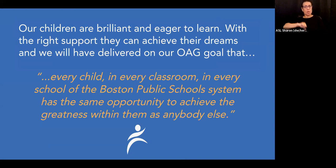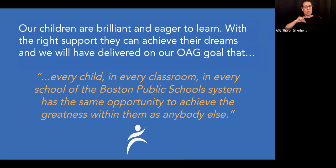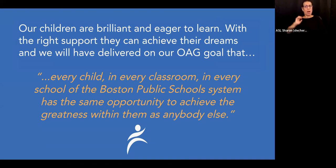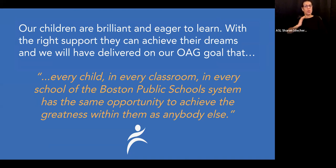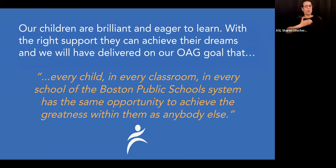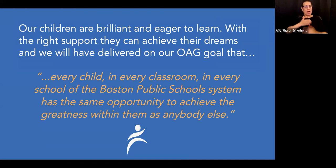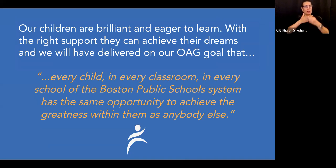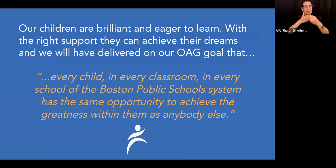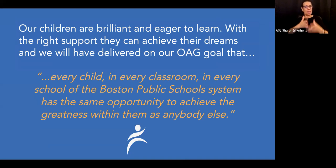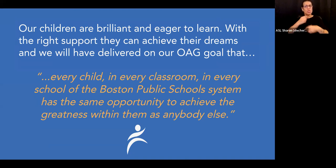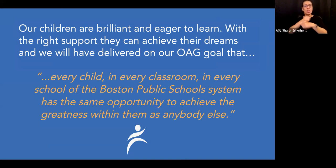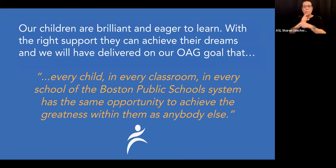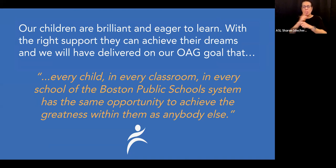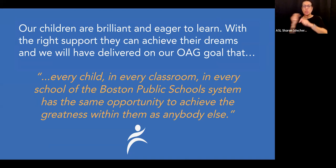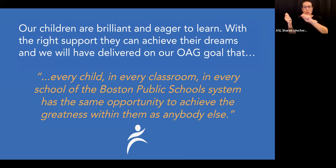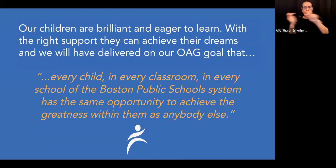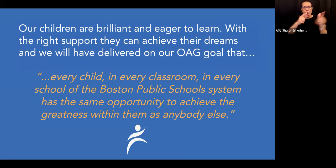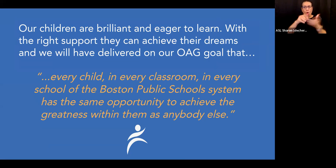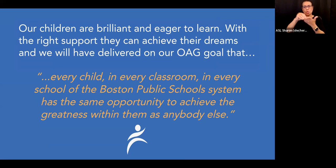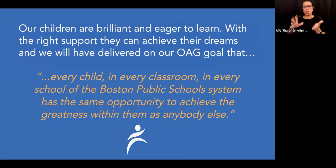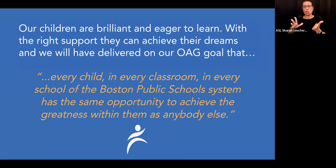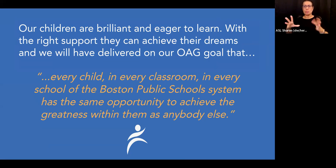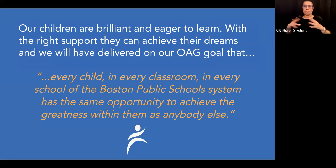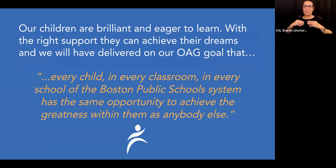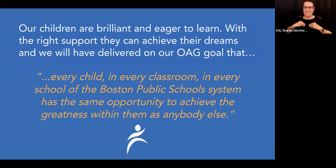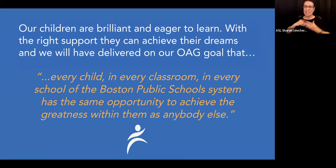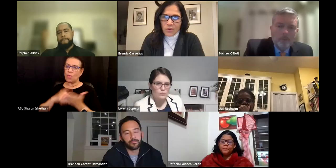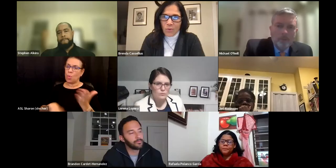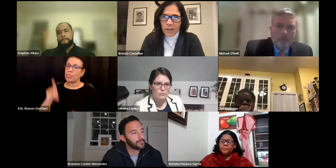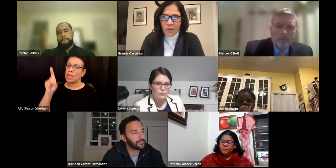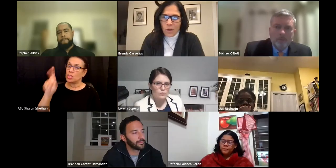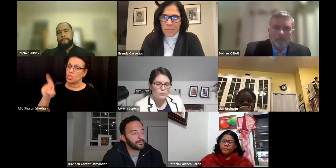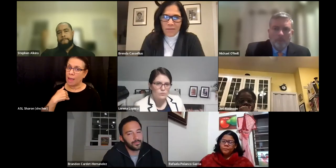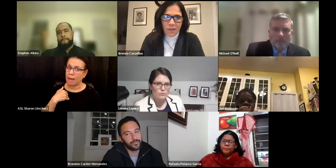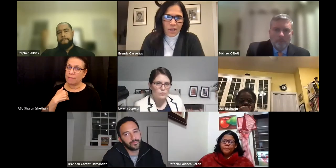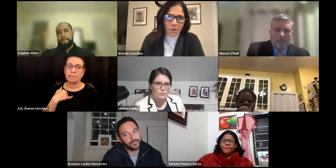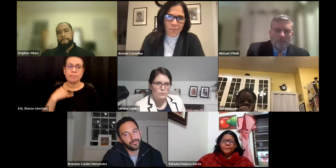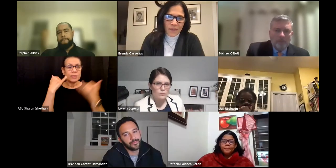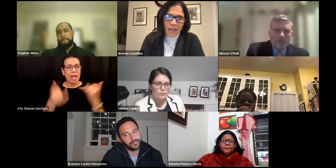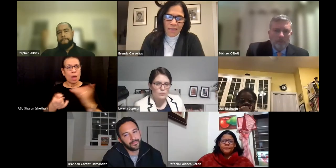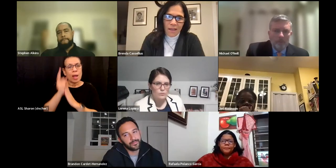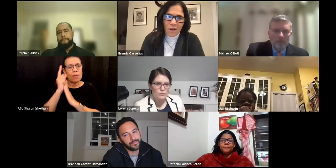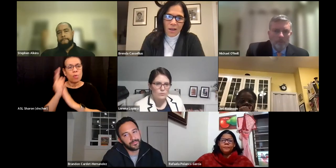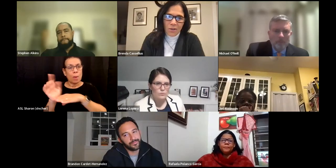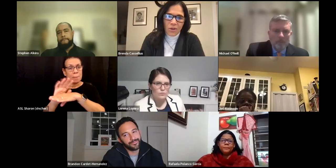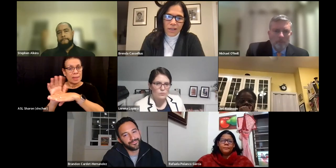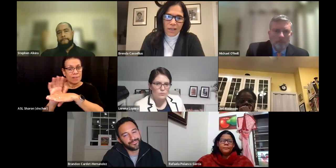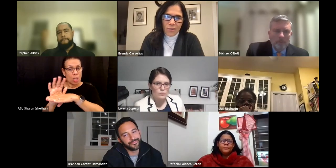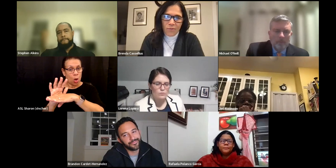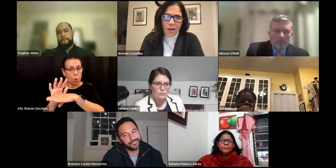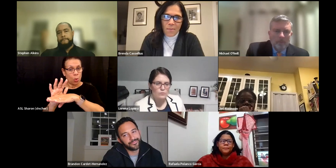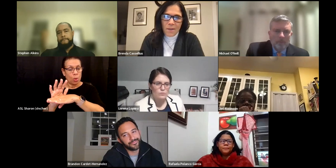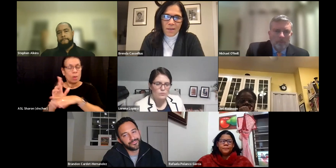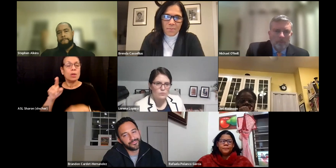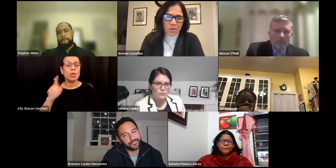ensure that every kid is going to get what they need so with that i'm going to turn over to a quick one-minute video and then you're going to